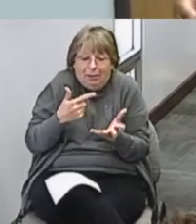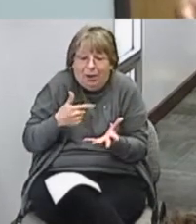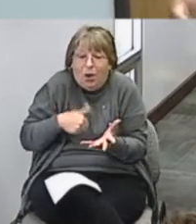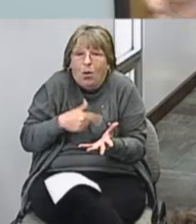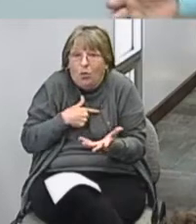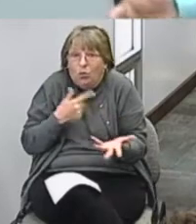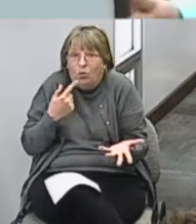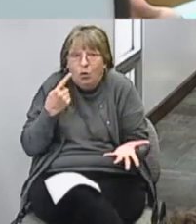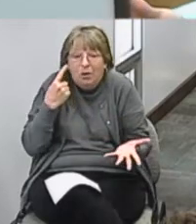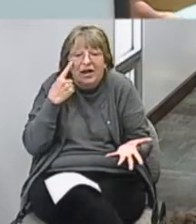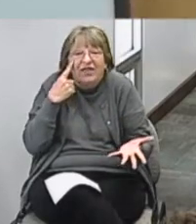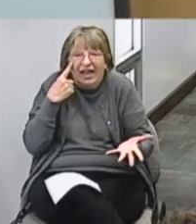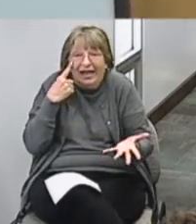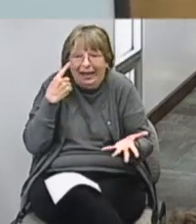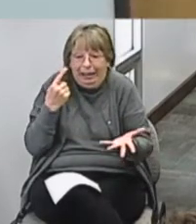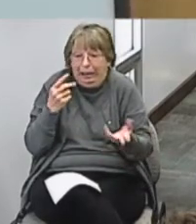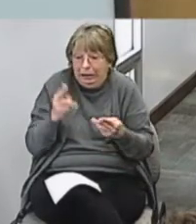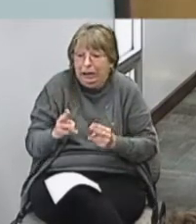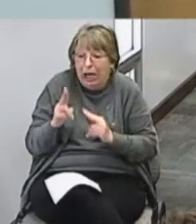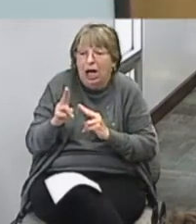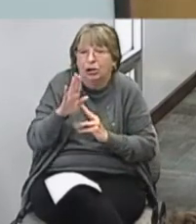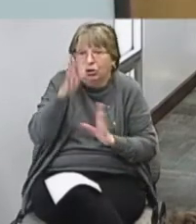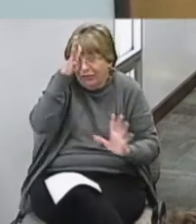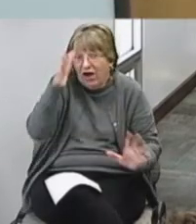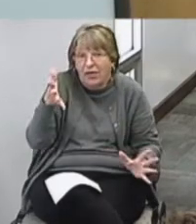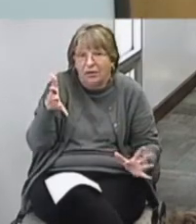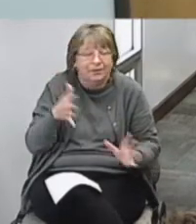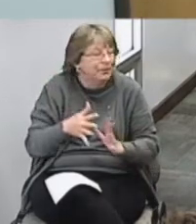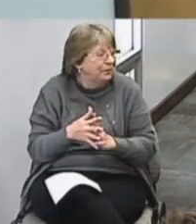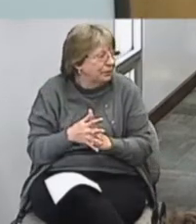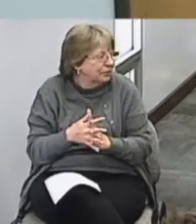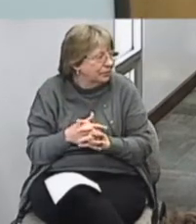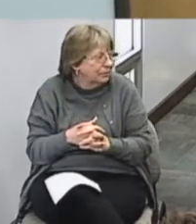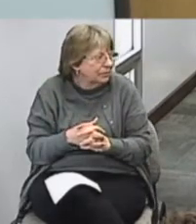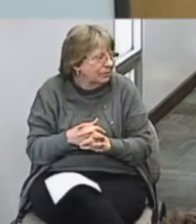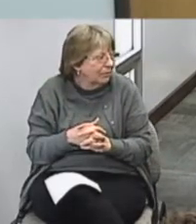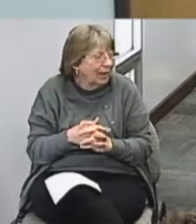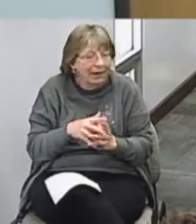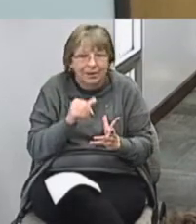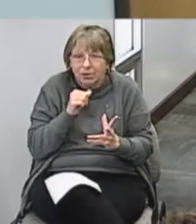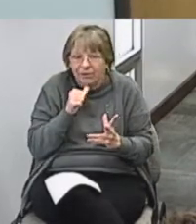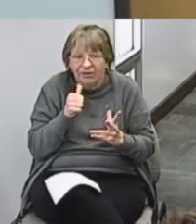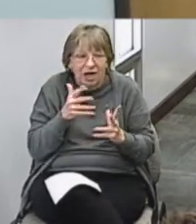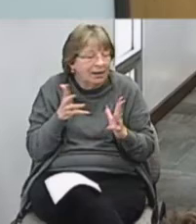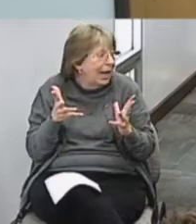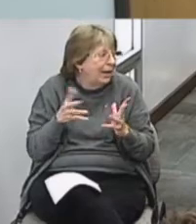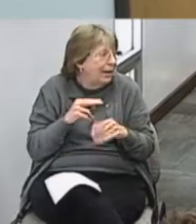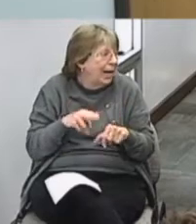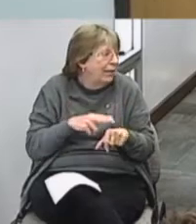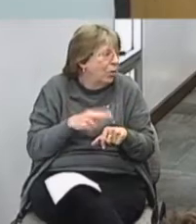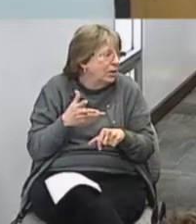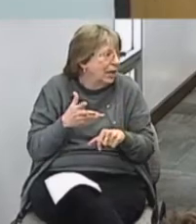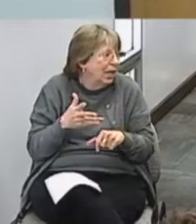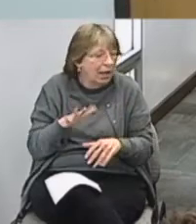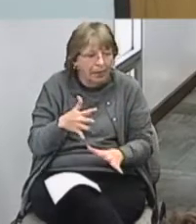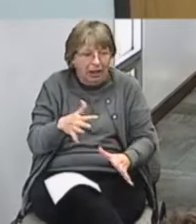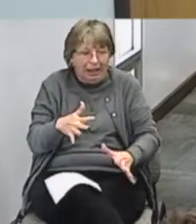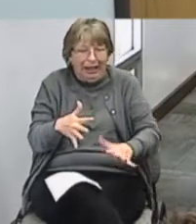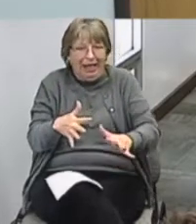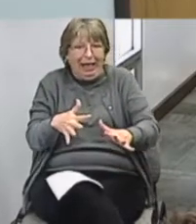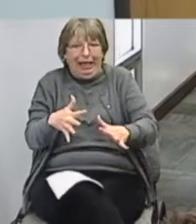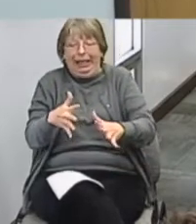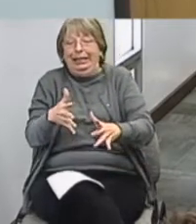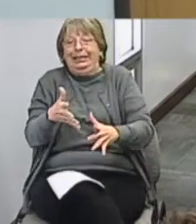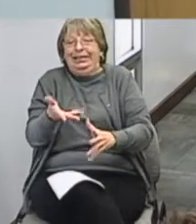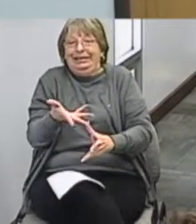you know, honoring her father. So there really hasn't been, and then of course, and I'm kind of like, this is interesting